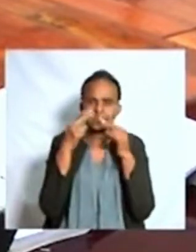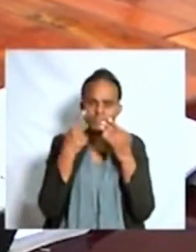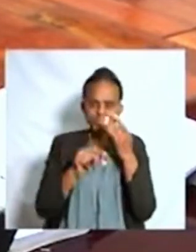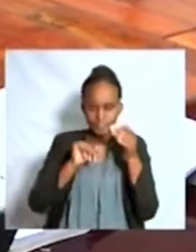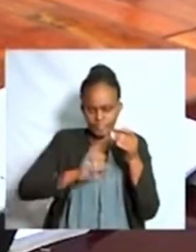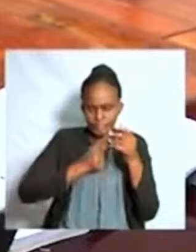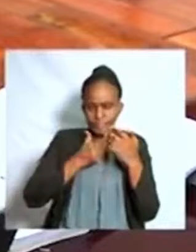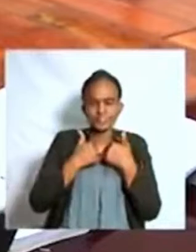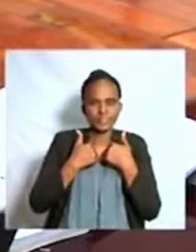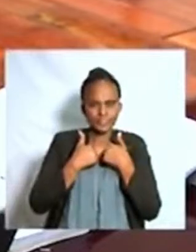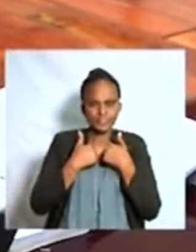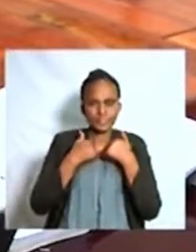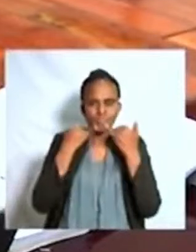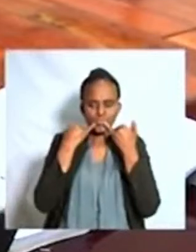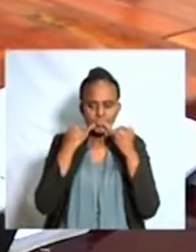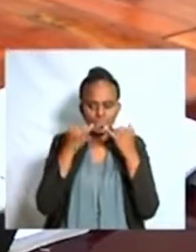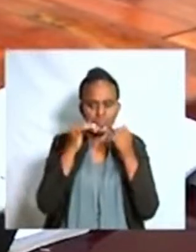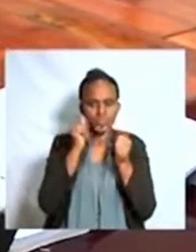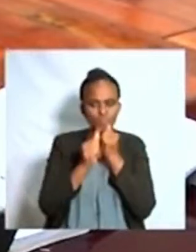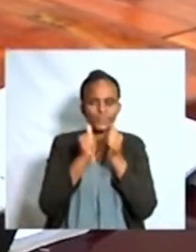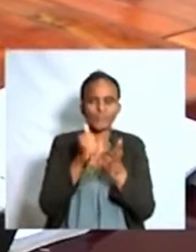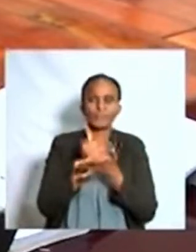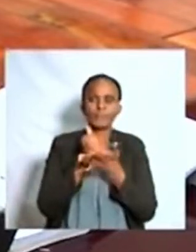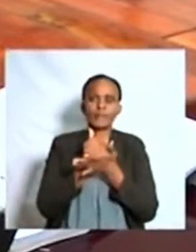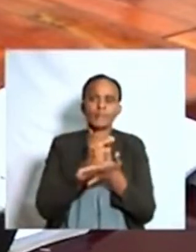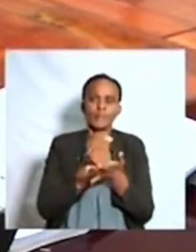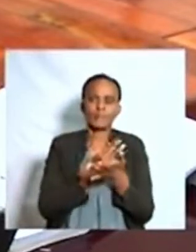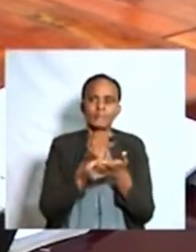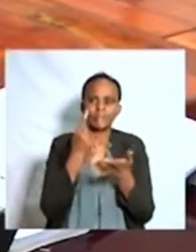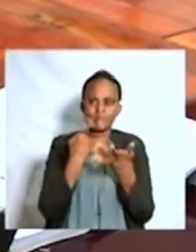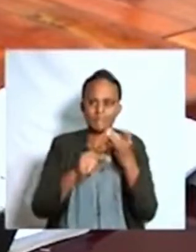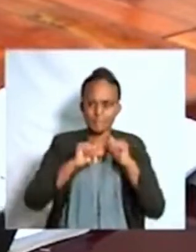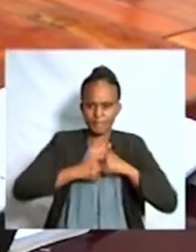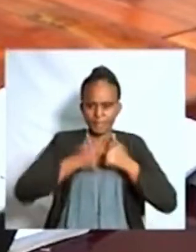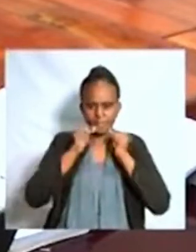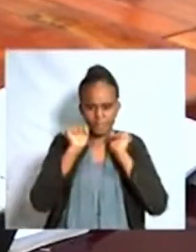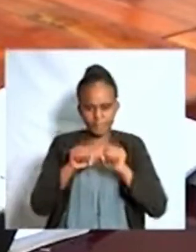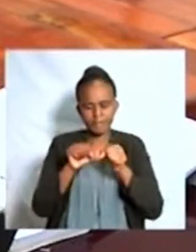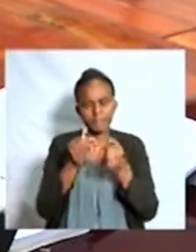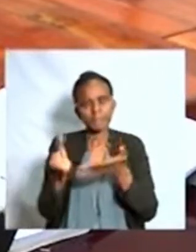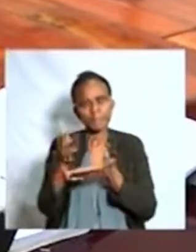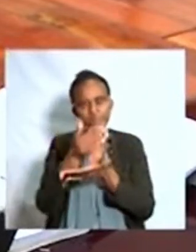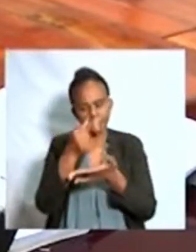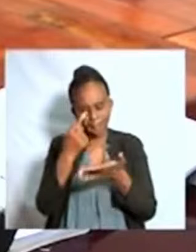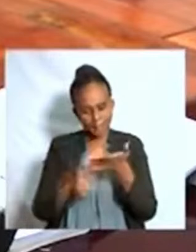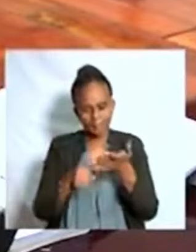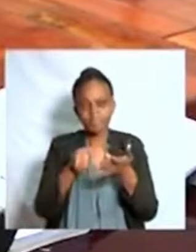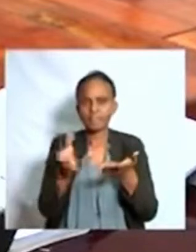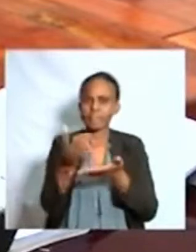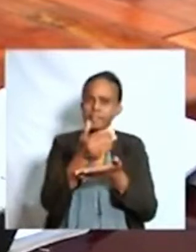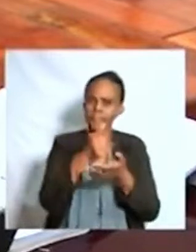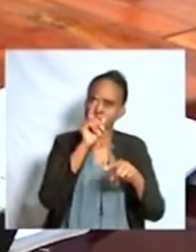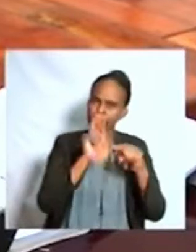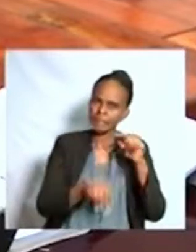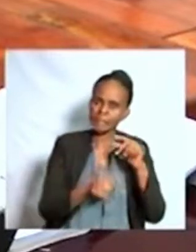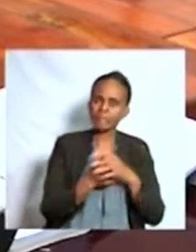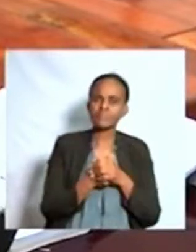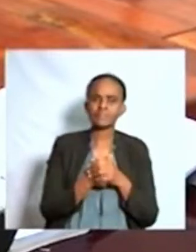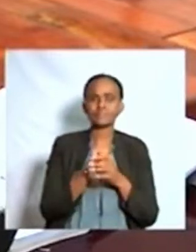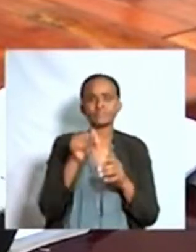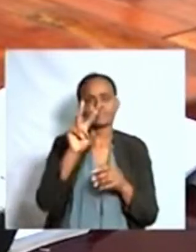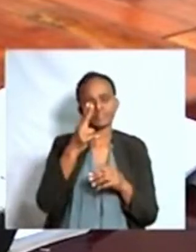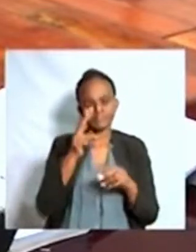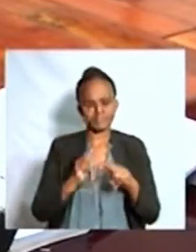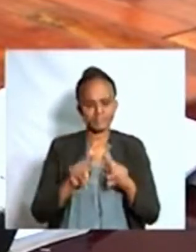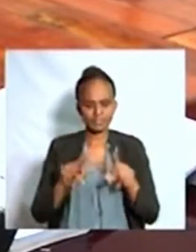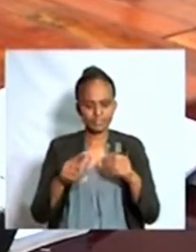coming up with a database which will help us in projecting what it is that we can collect and what cannot be collected. Secondly,